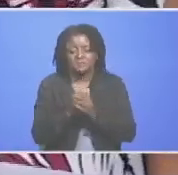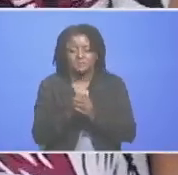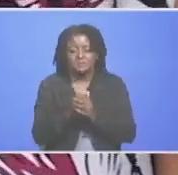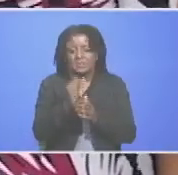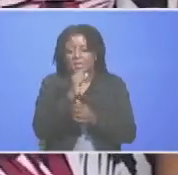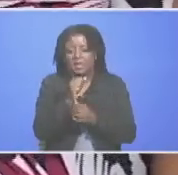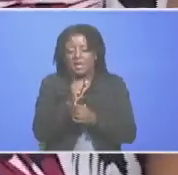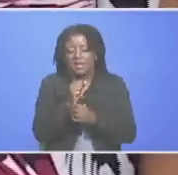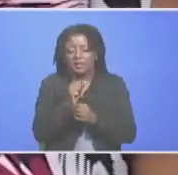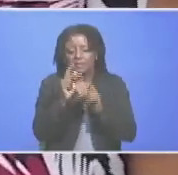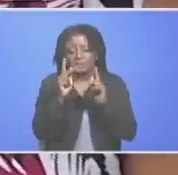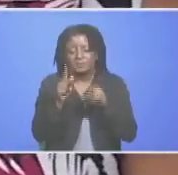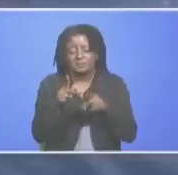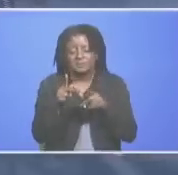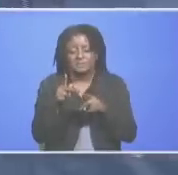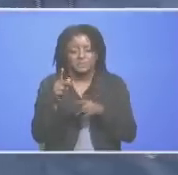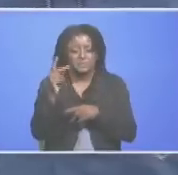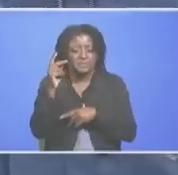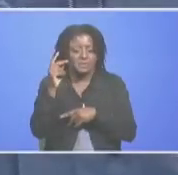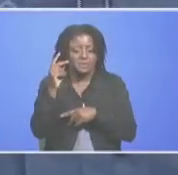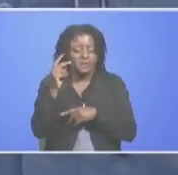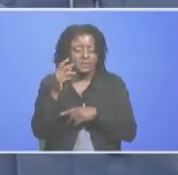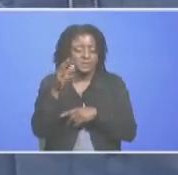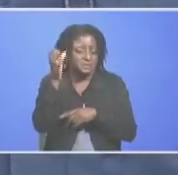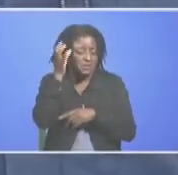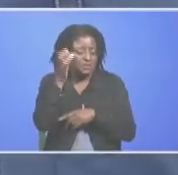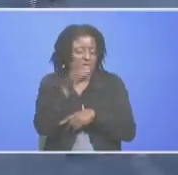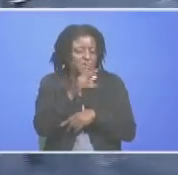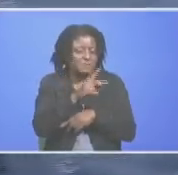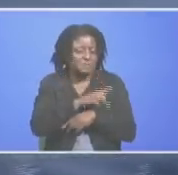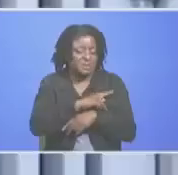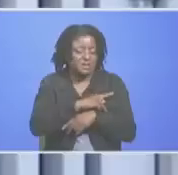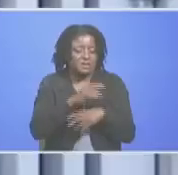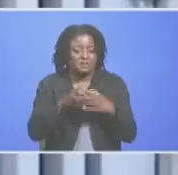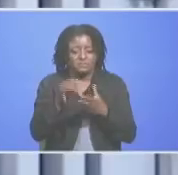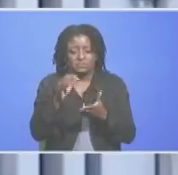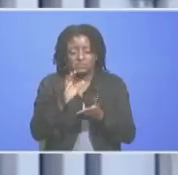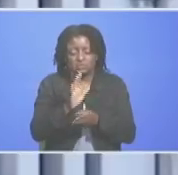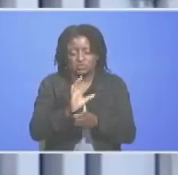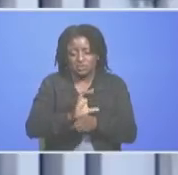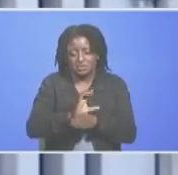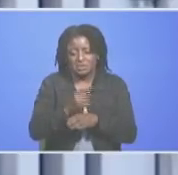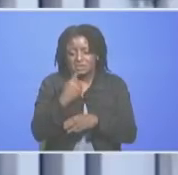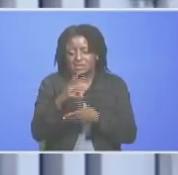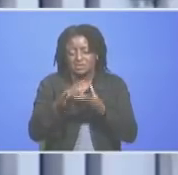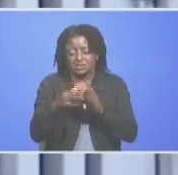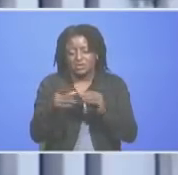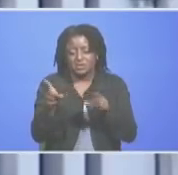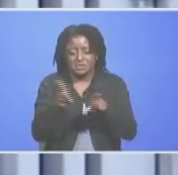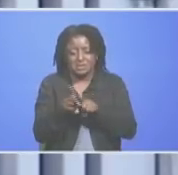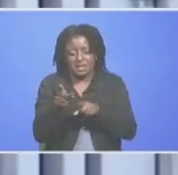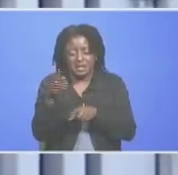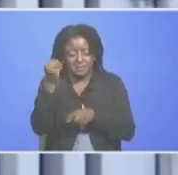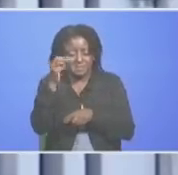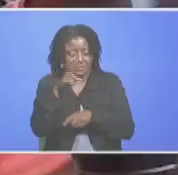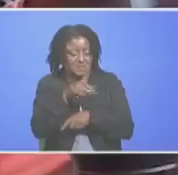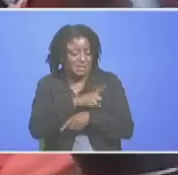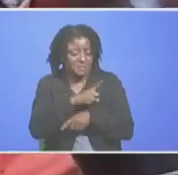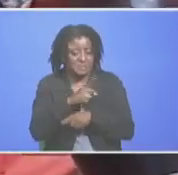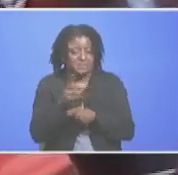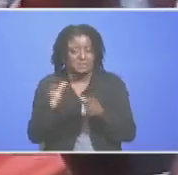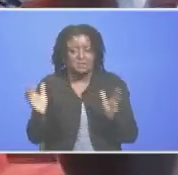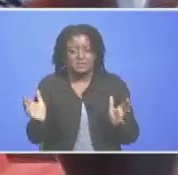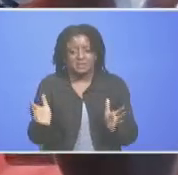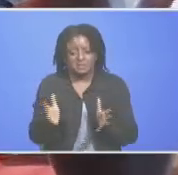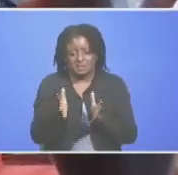Pete of Grace Community Church says it's stories like Mr. Lightbourne's that inspires them to continue to support any home that